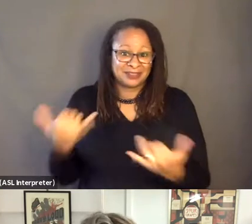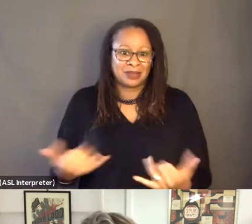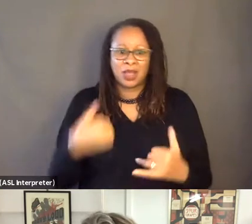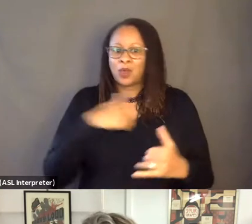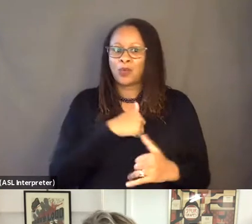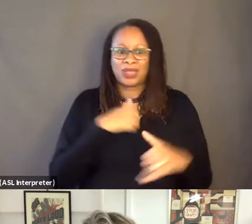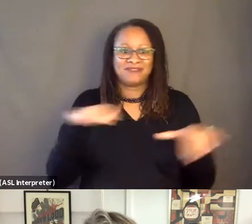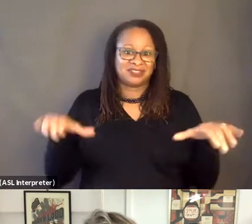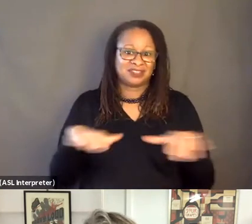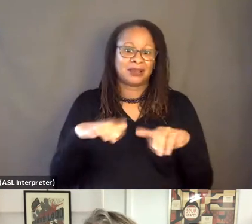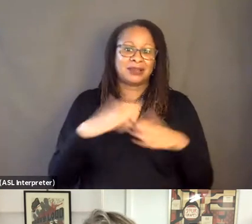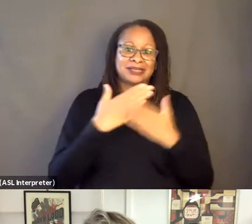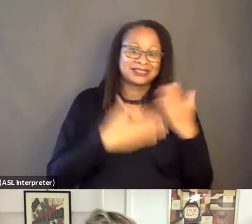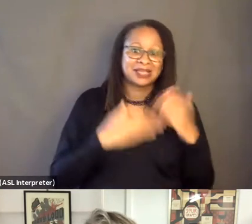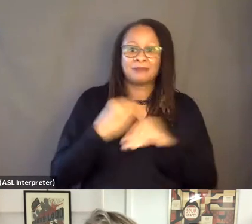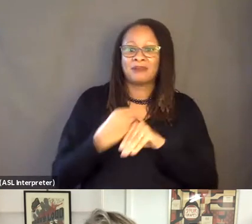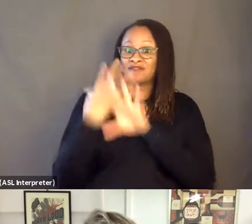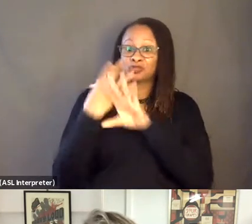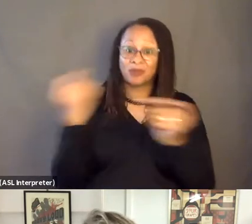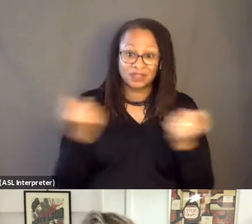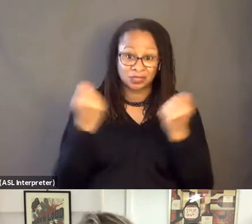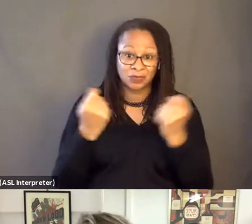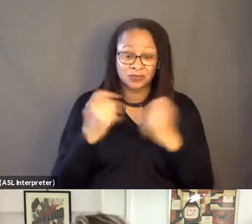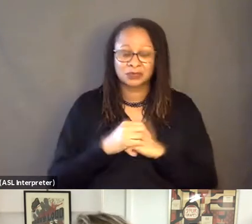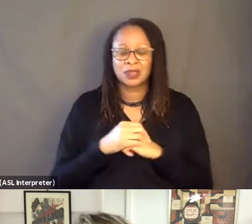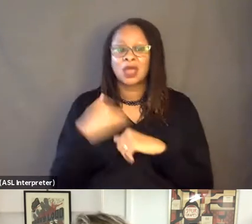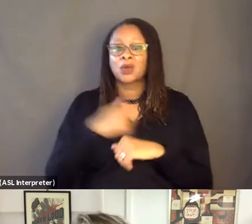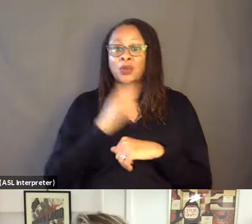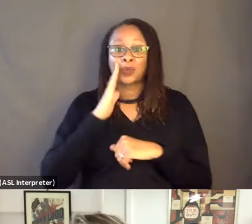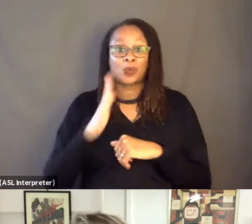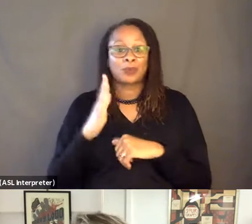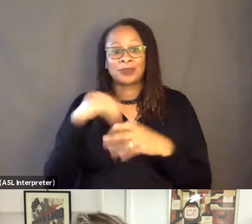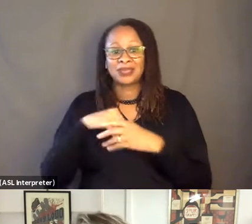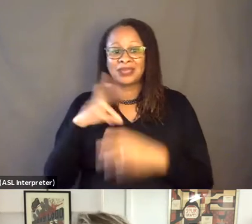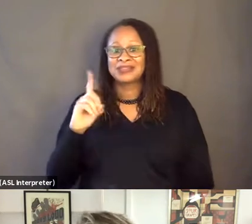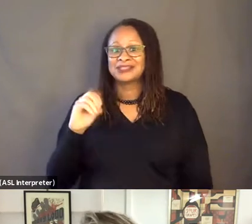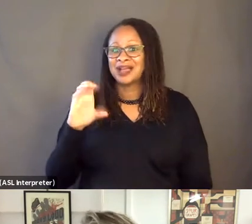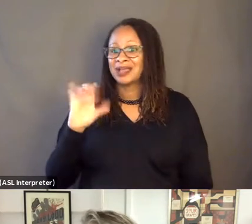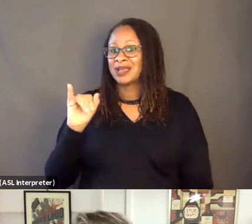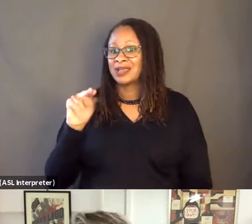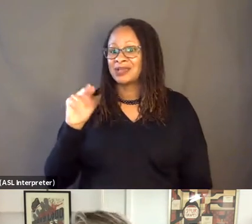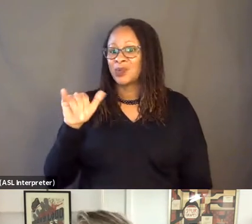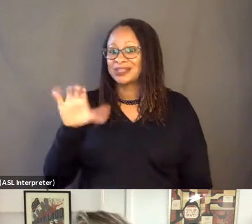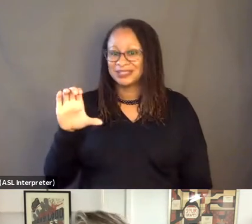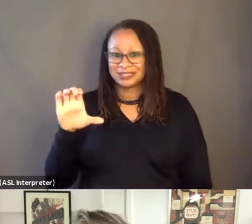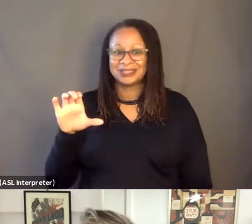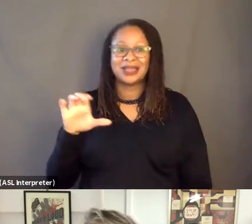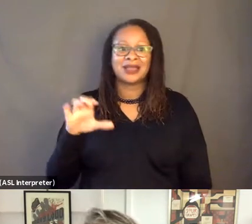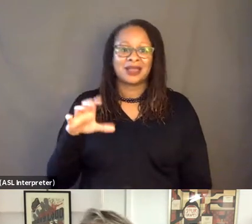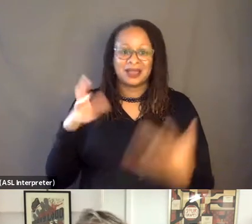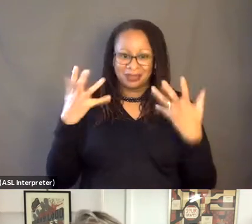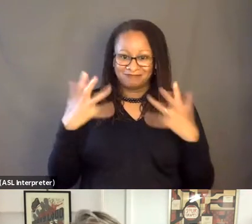we've done some virtual festivals. We're about to be in Doc NYC. I guess by the time this goes out, we'll have been in Doc